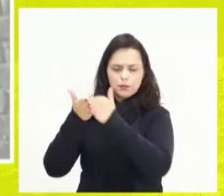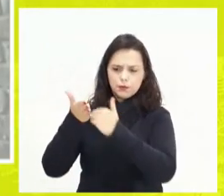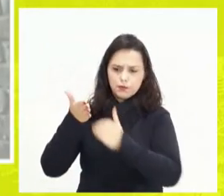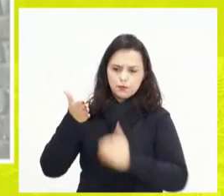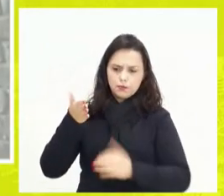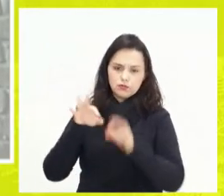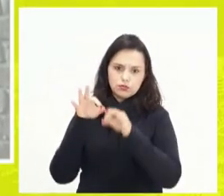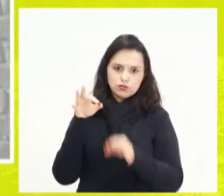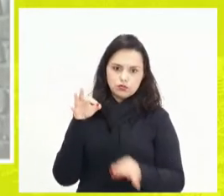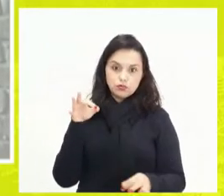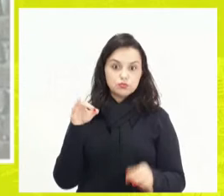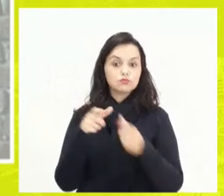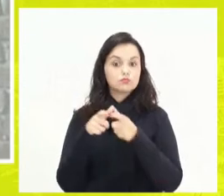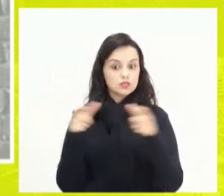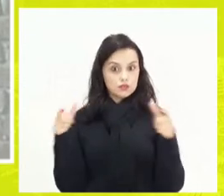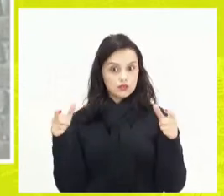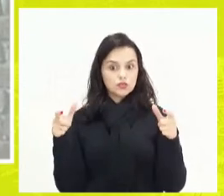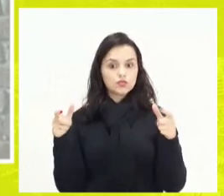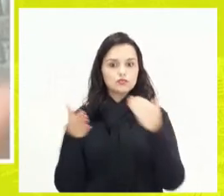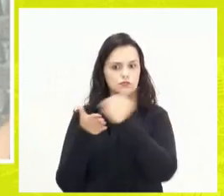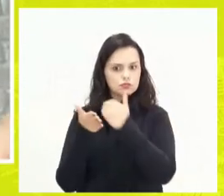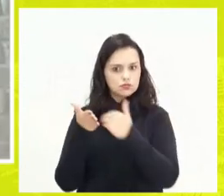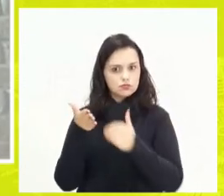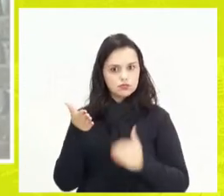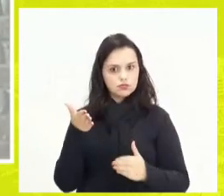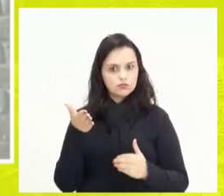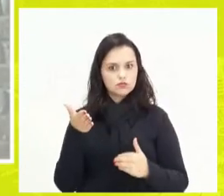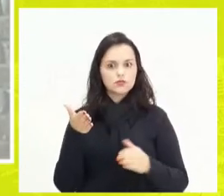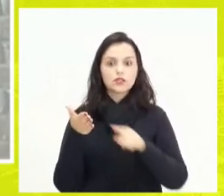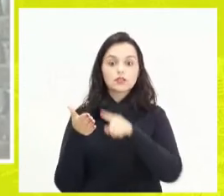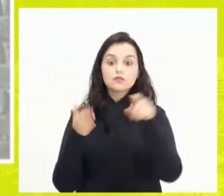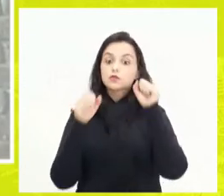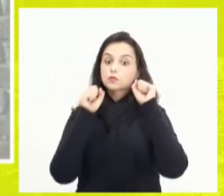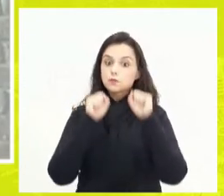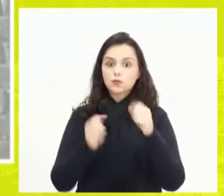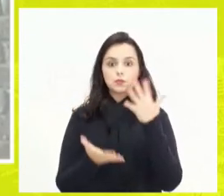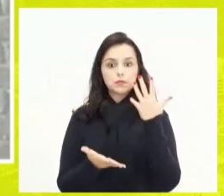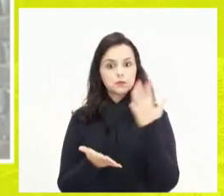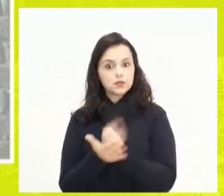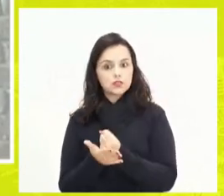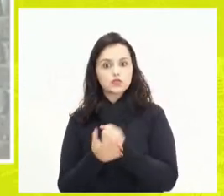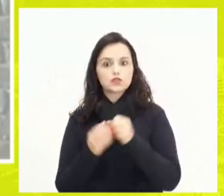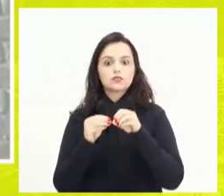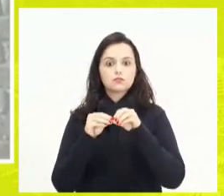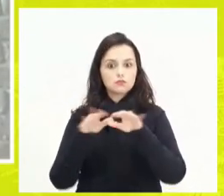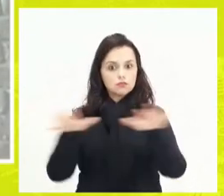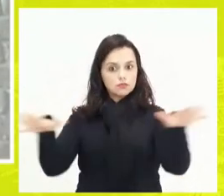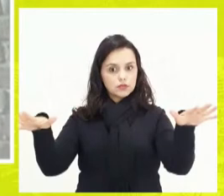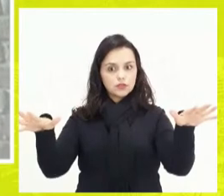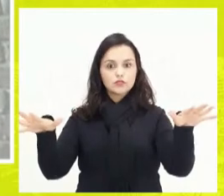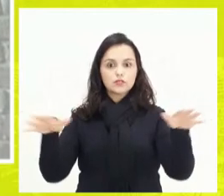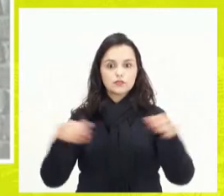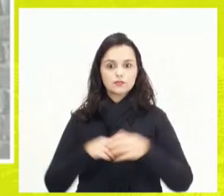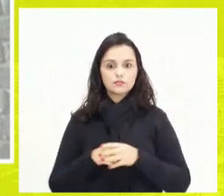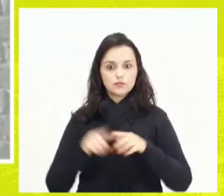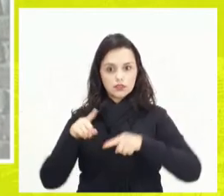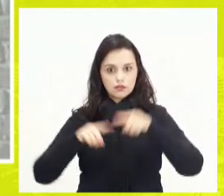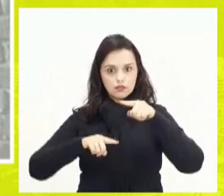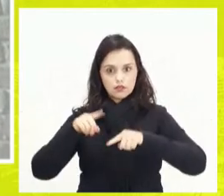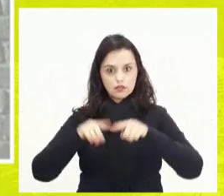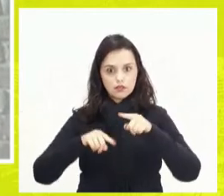huge list at the end that can be very very rich so feel free to download and share it